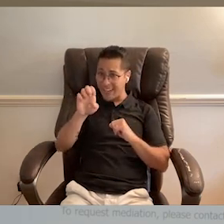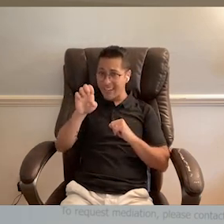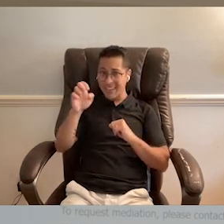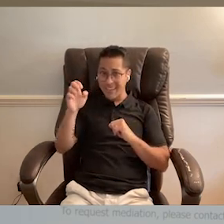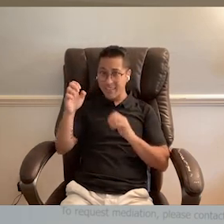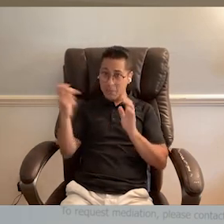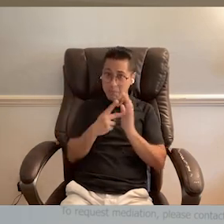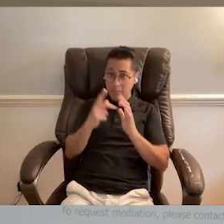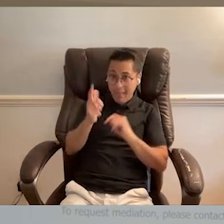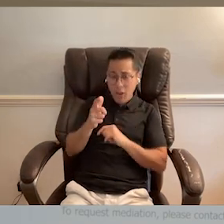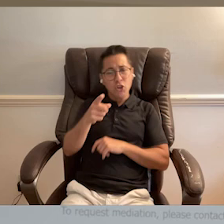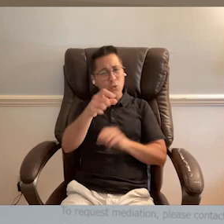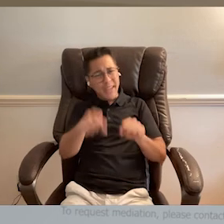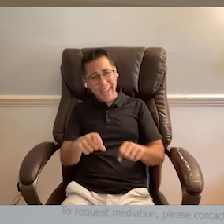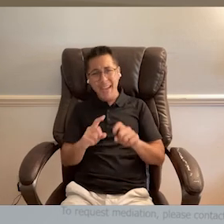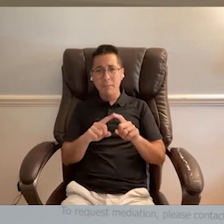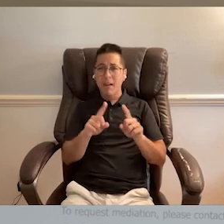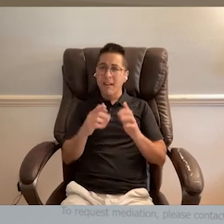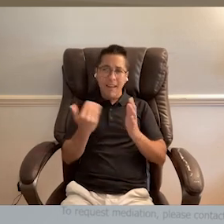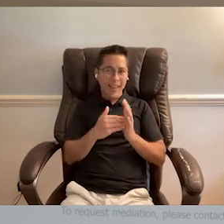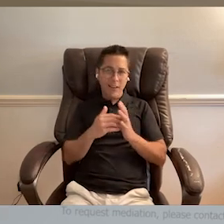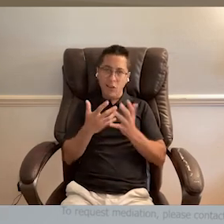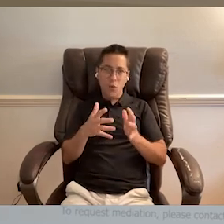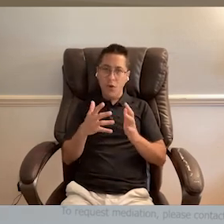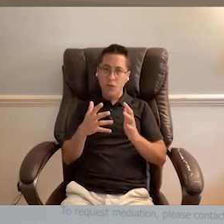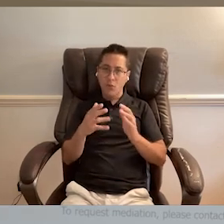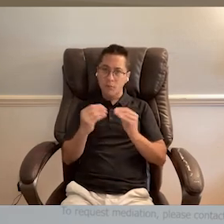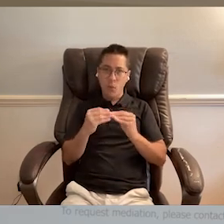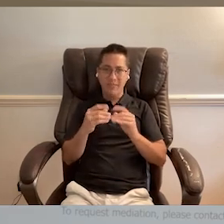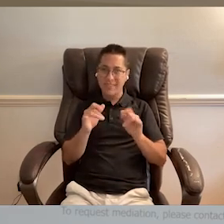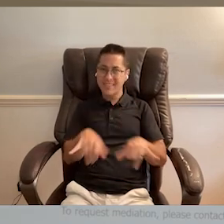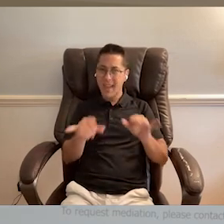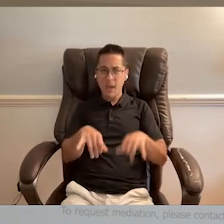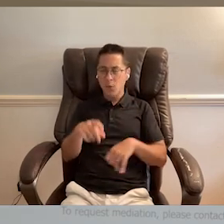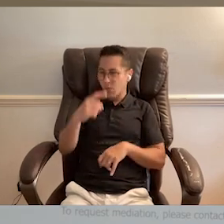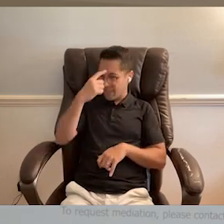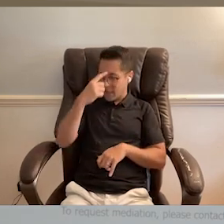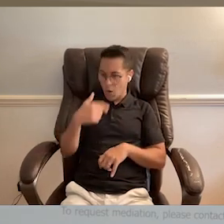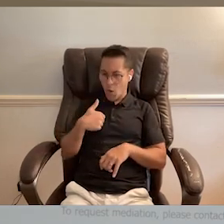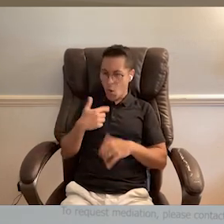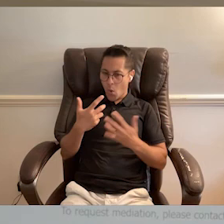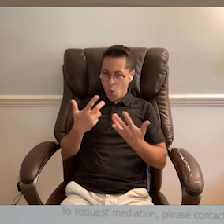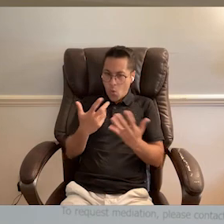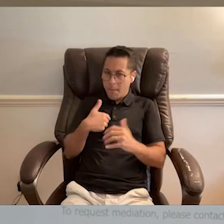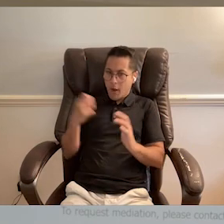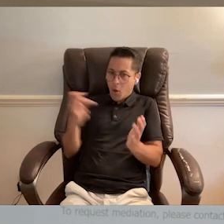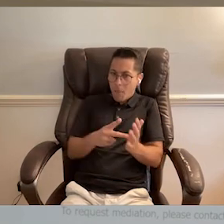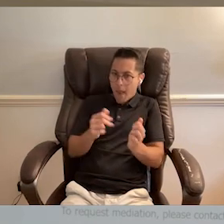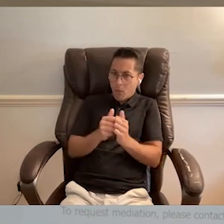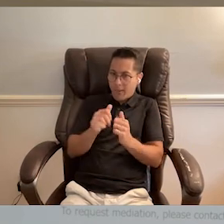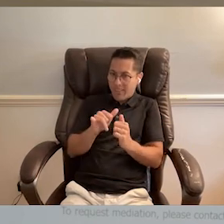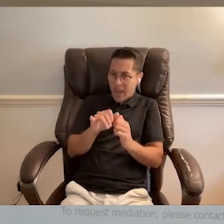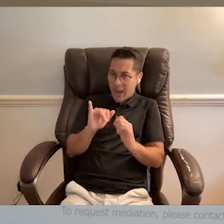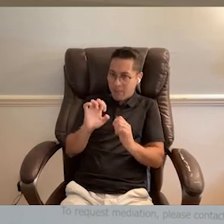you again don't want to do more of the same. You want to Yeah. think, what am I going to come back to that IEP team differently? Am I going to ask